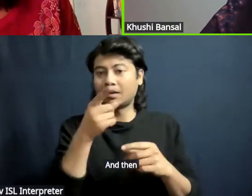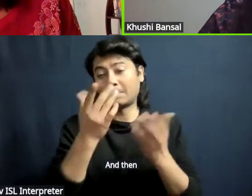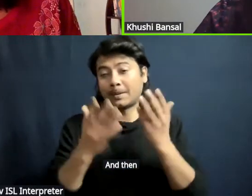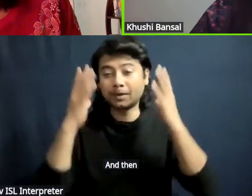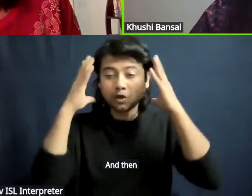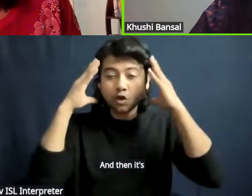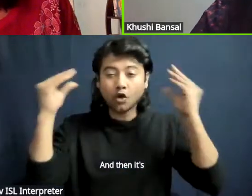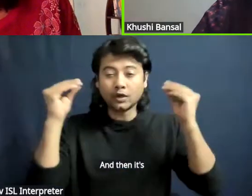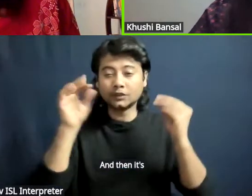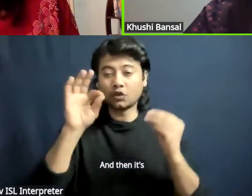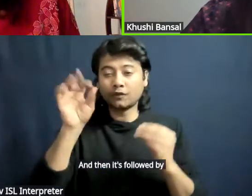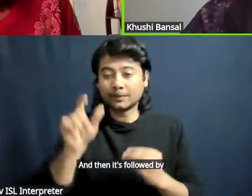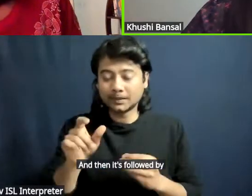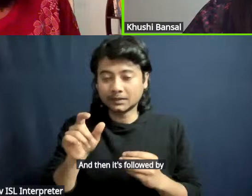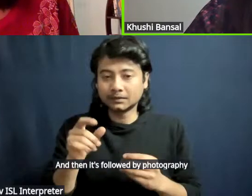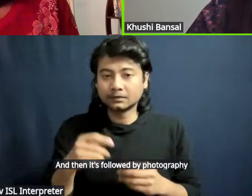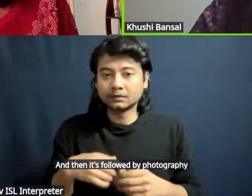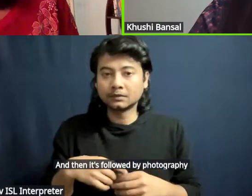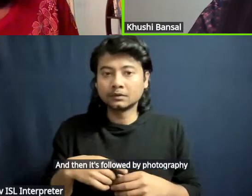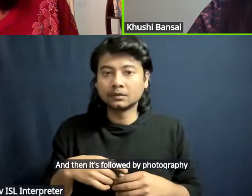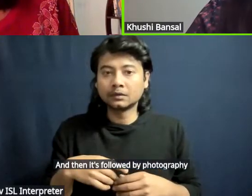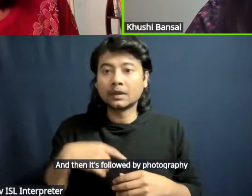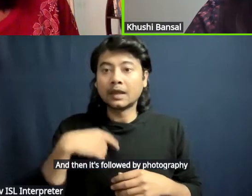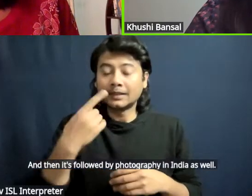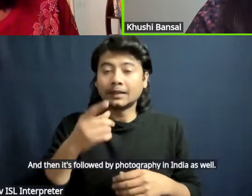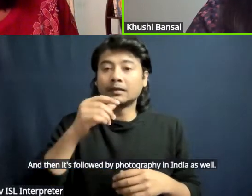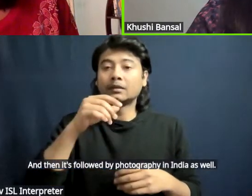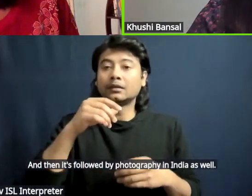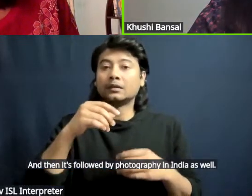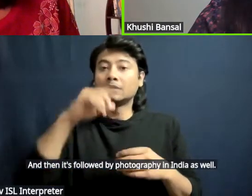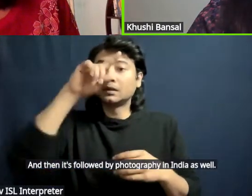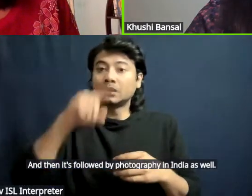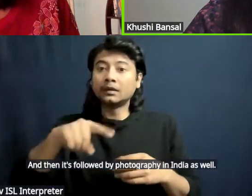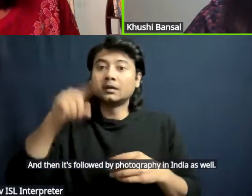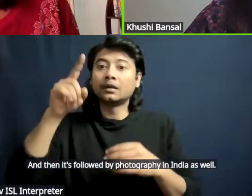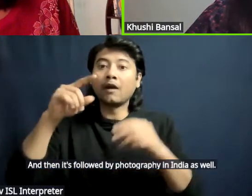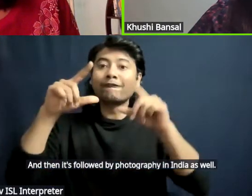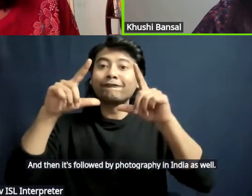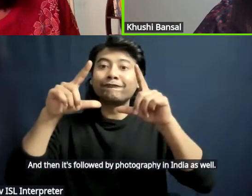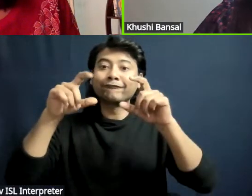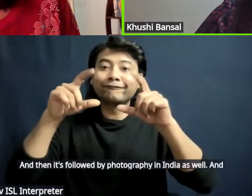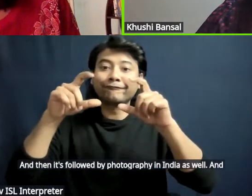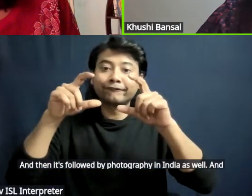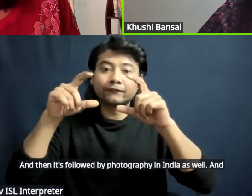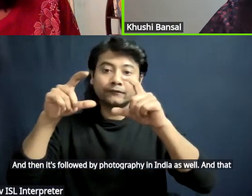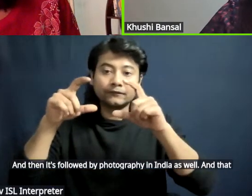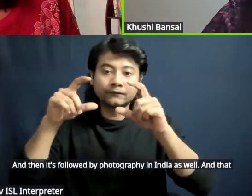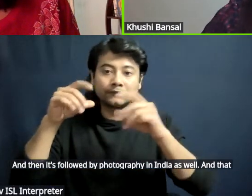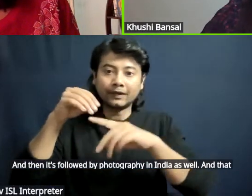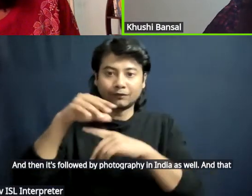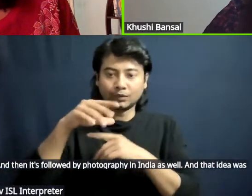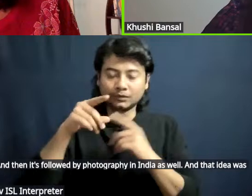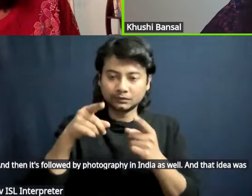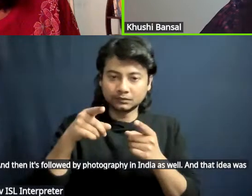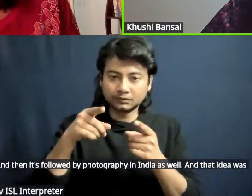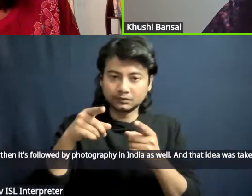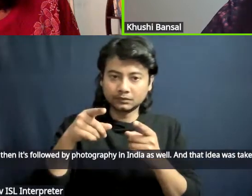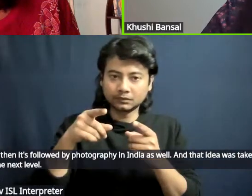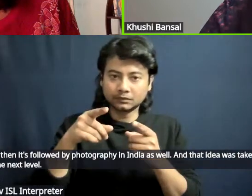by photography in India as well. And that idea was taken to the next